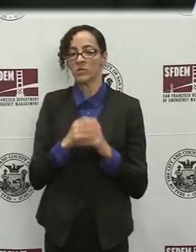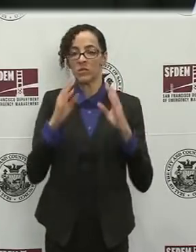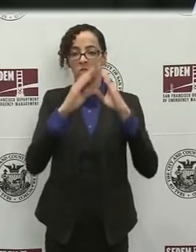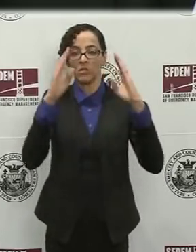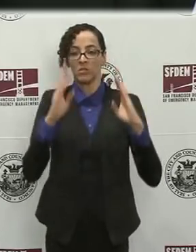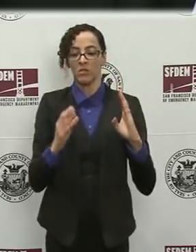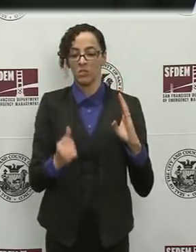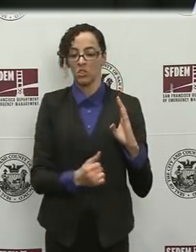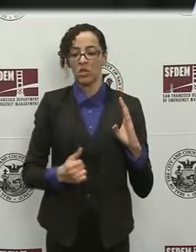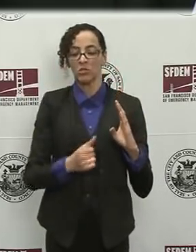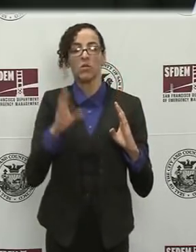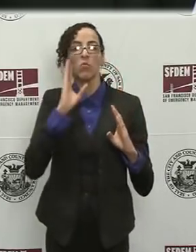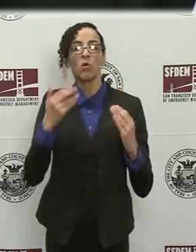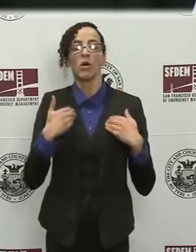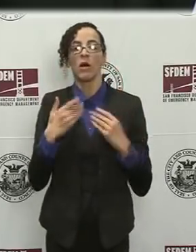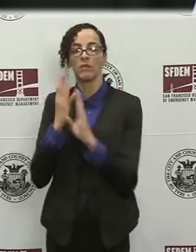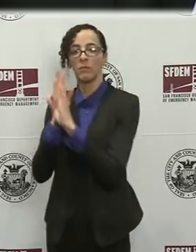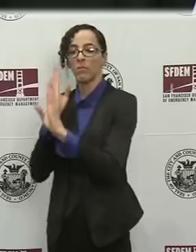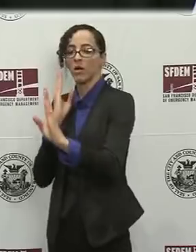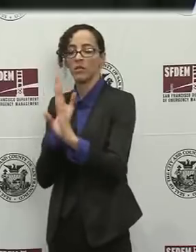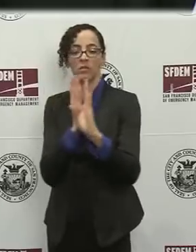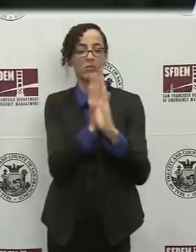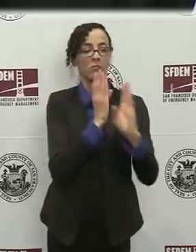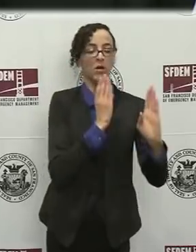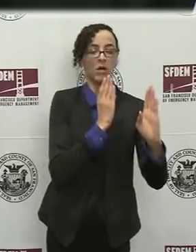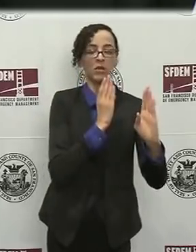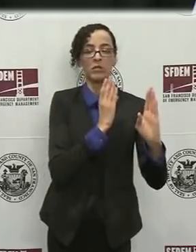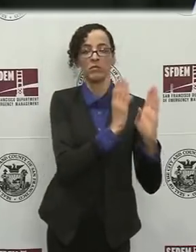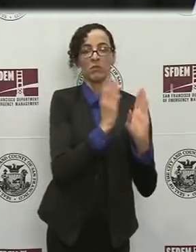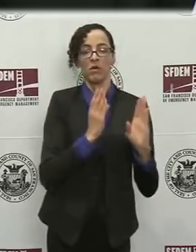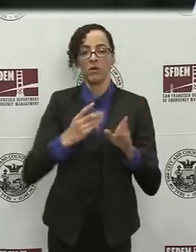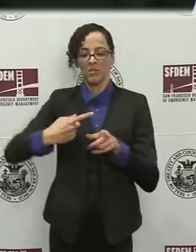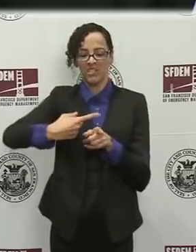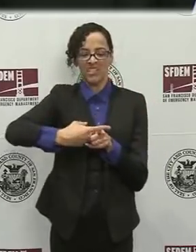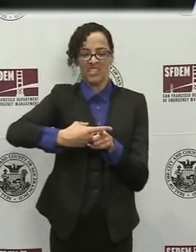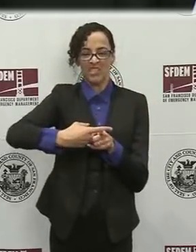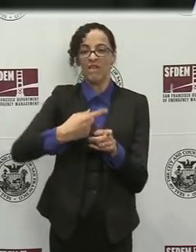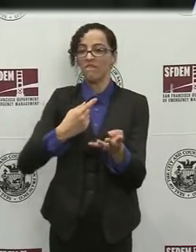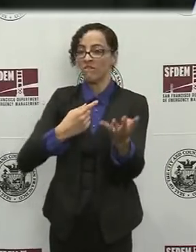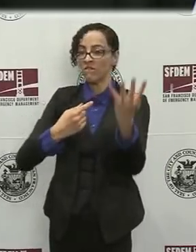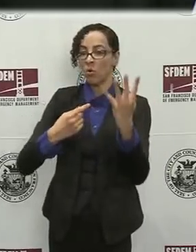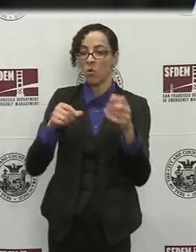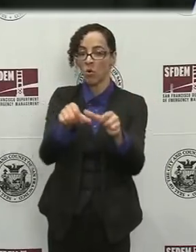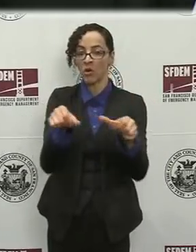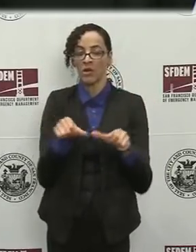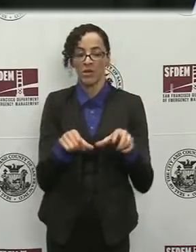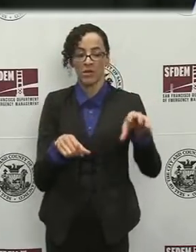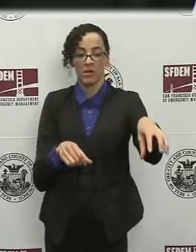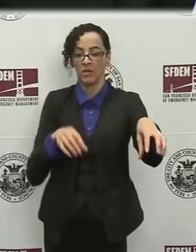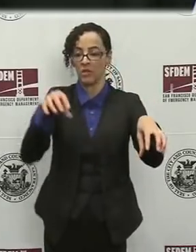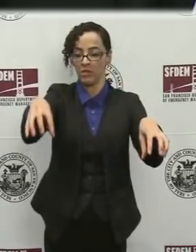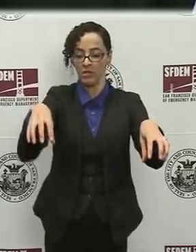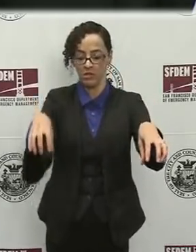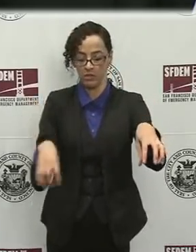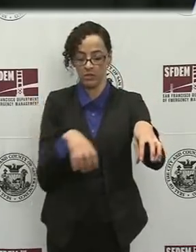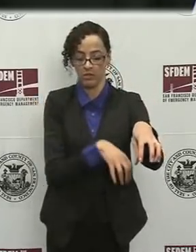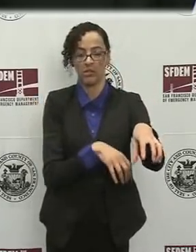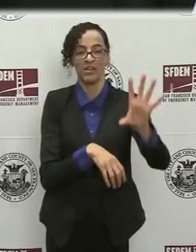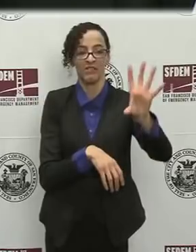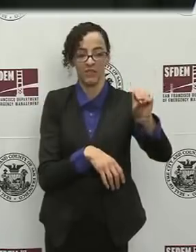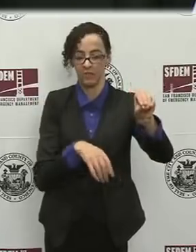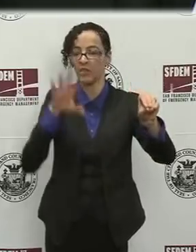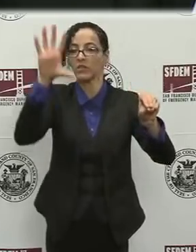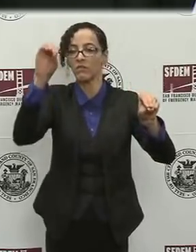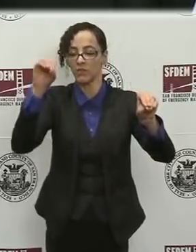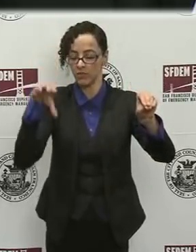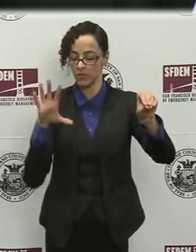be partitioned off into 4 areas of 50 patients each, and each individual will have their own